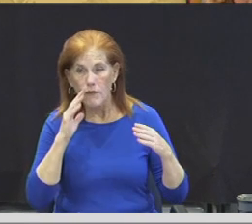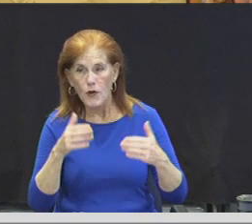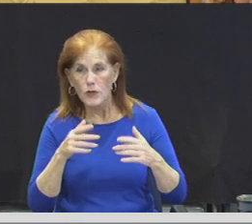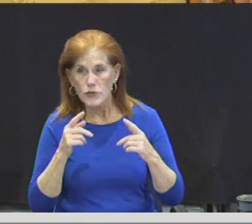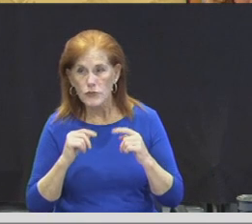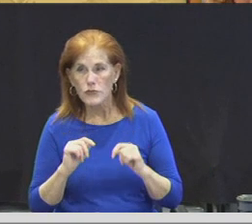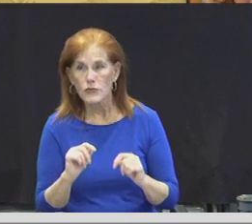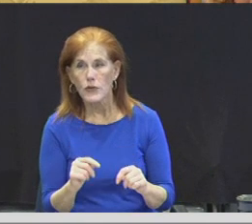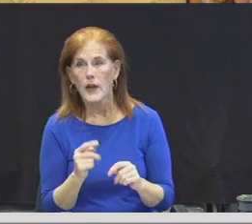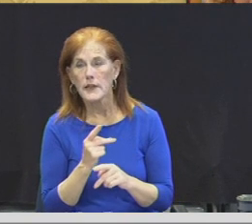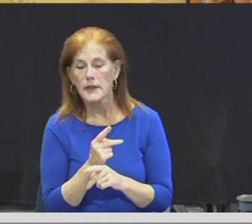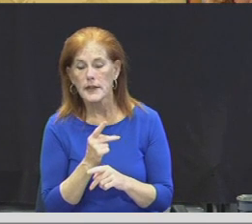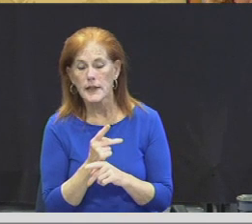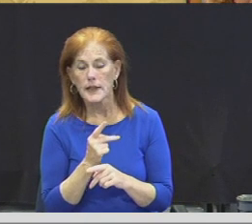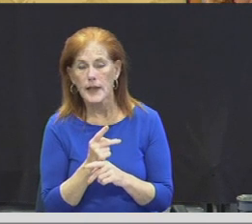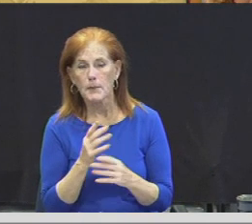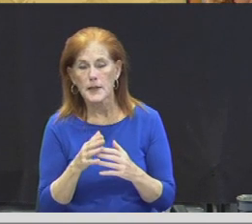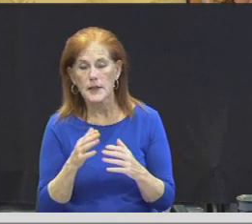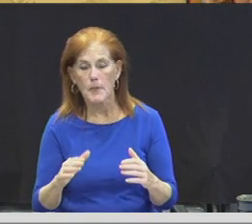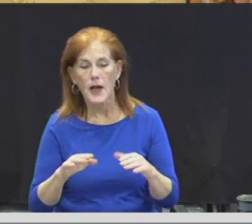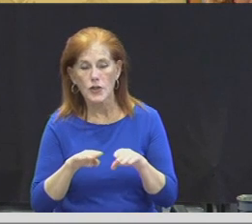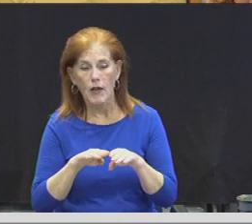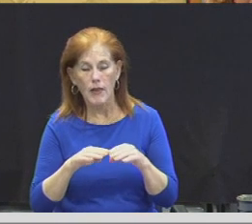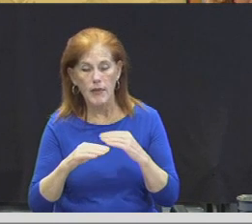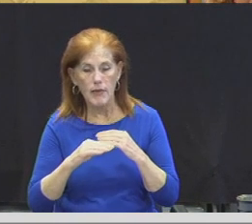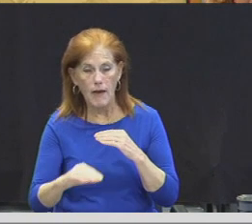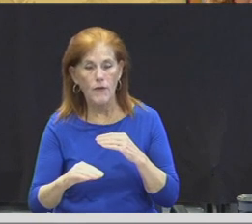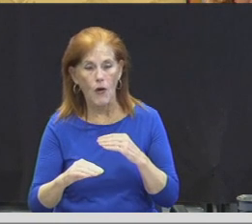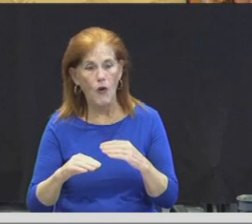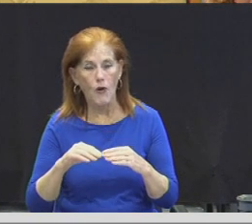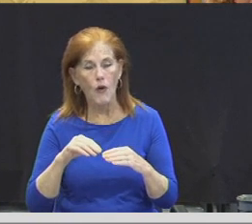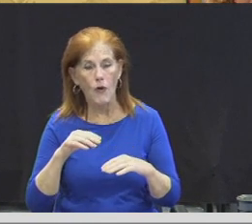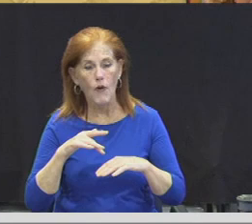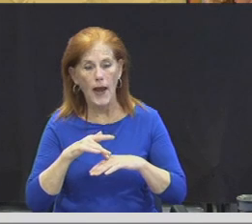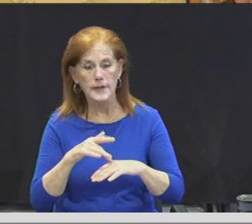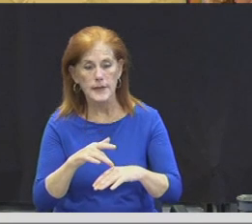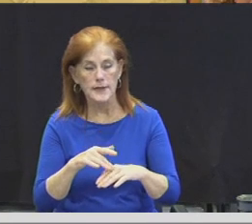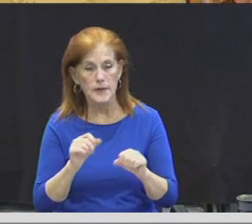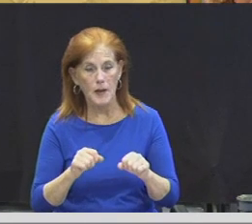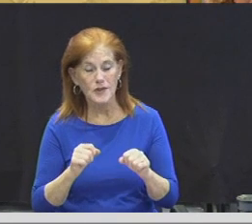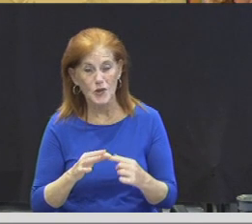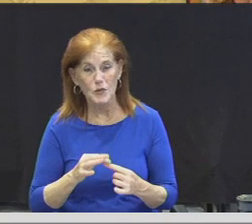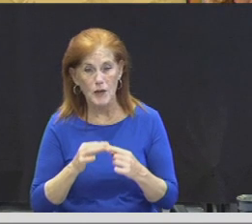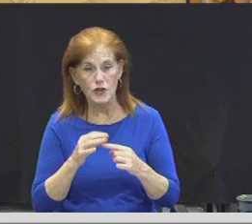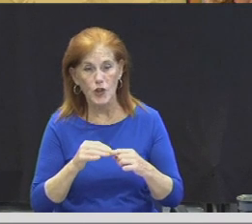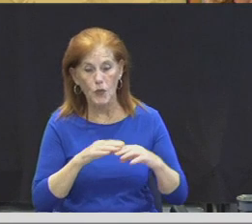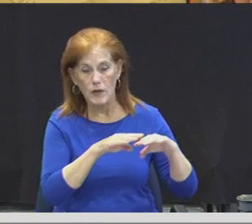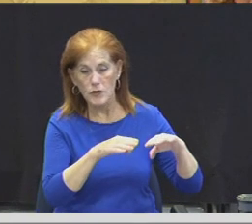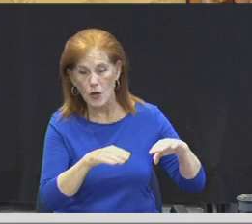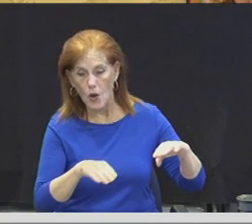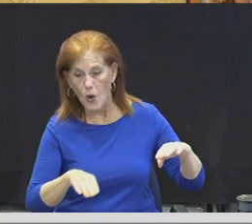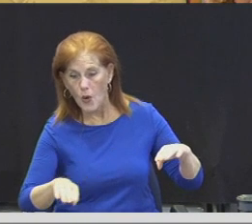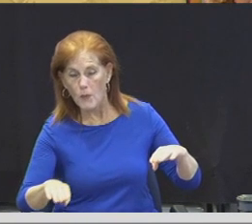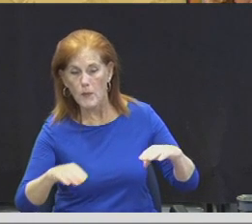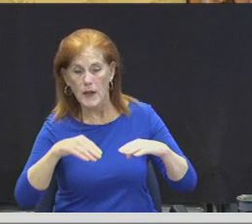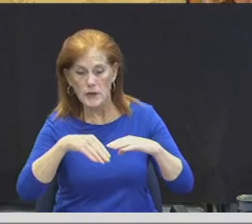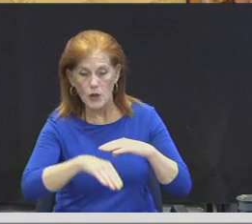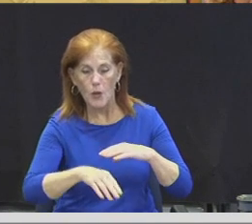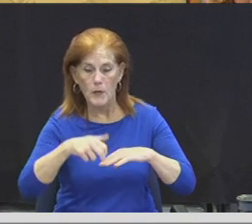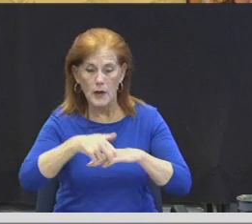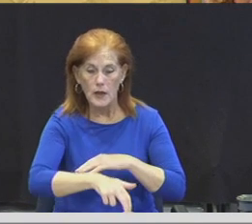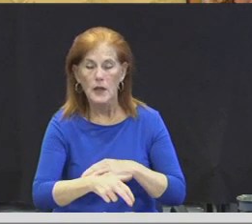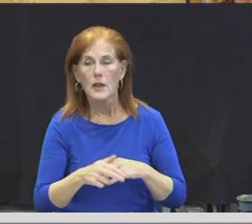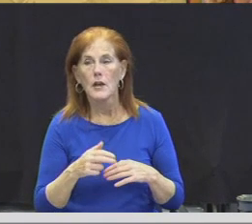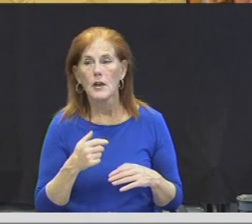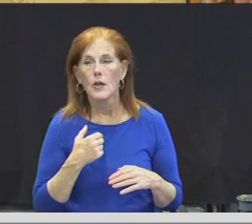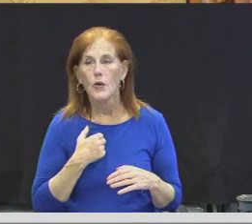to keep as much level access considering how much grade change is happening. All the slopes are generally, we try to go